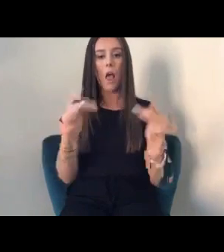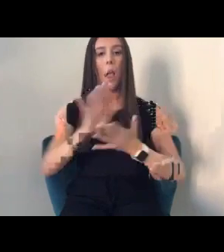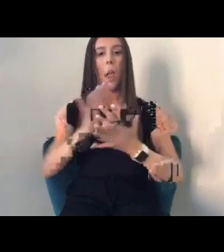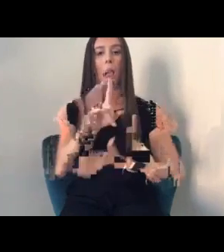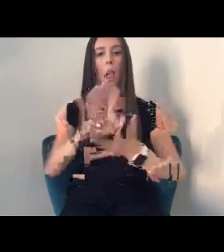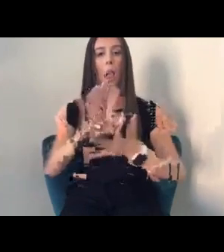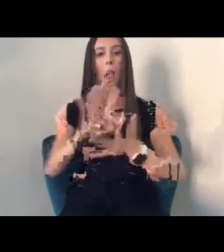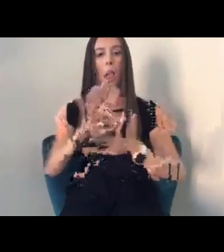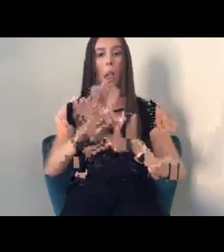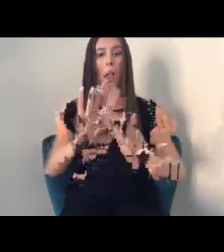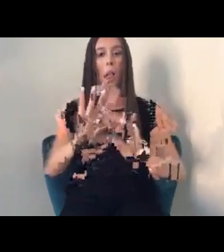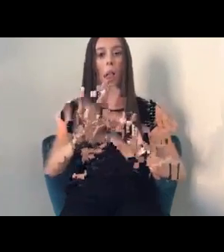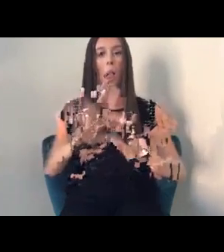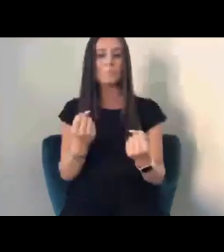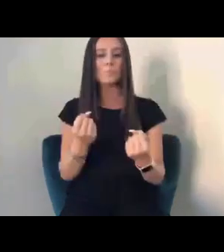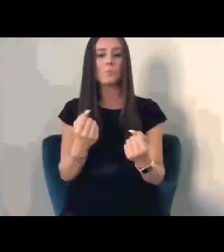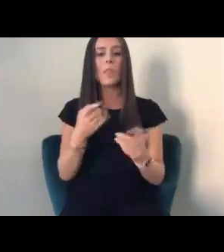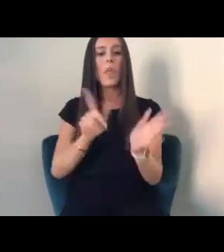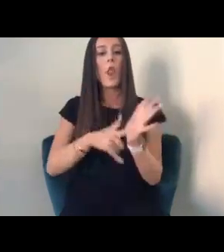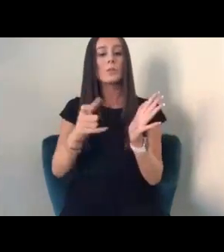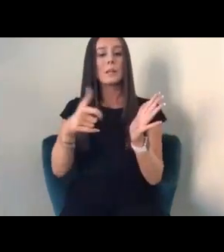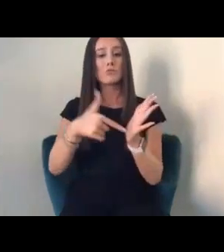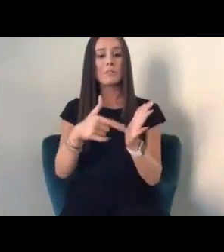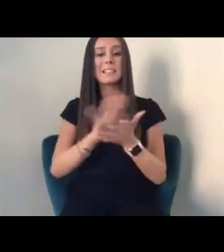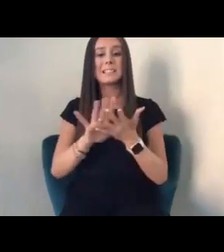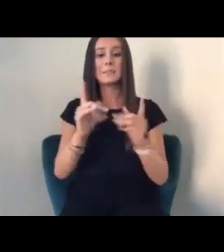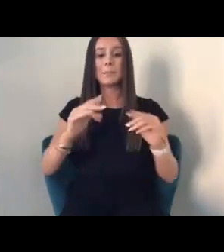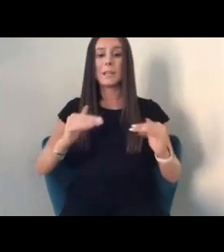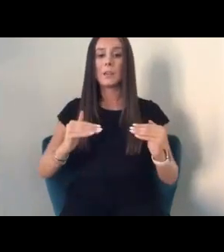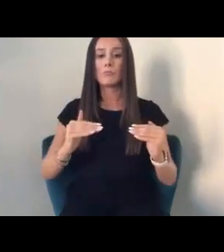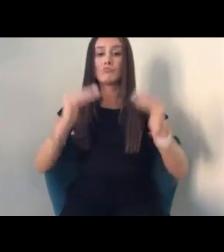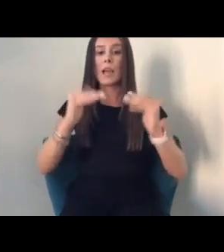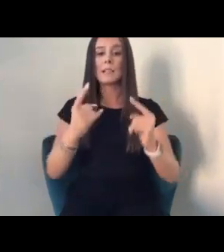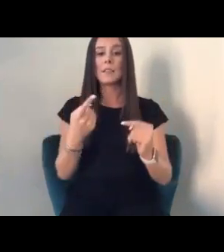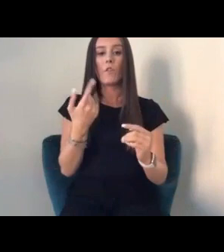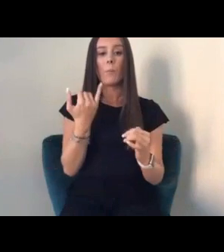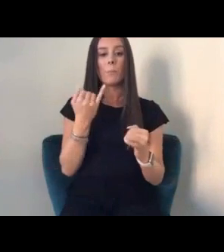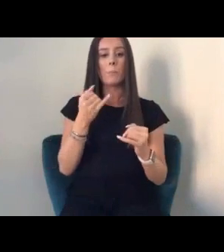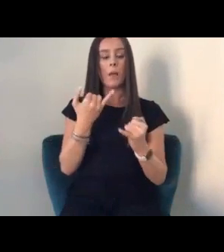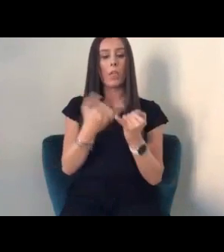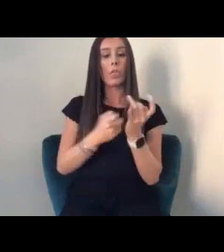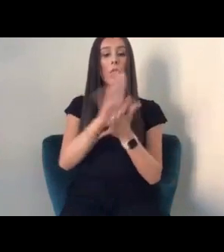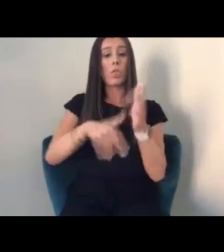in Lower Thames Crossing being raised south of Thong Lane Green Bridge.